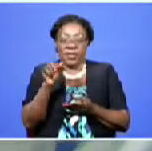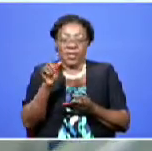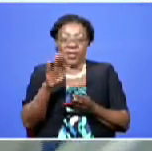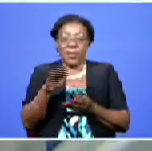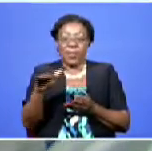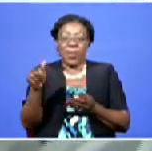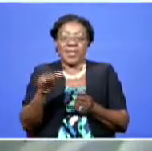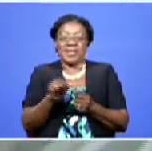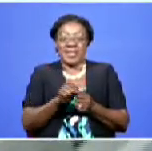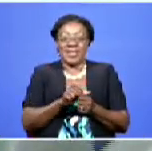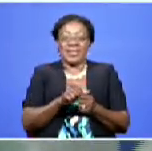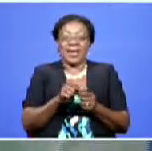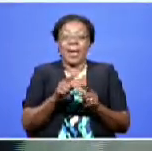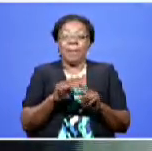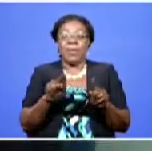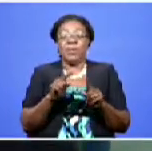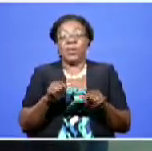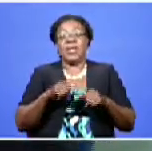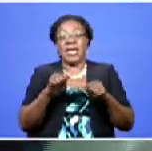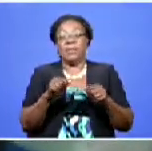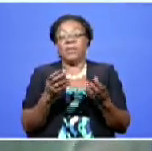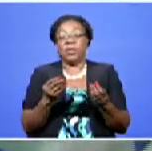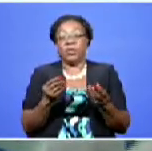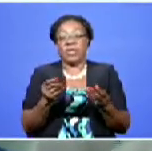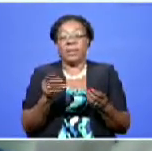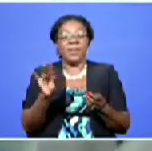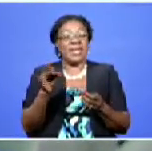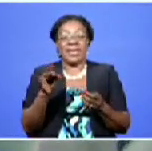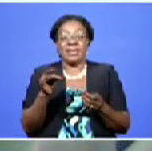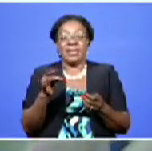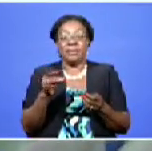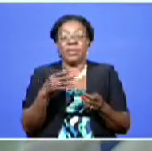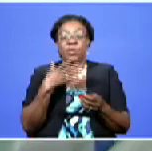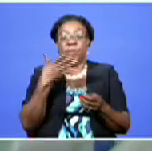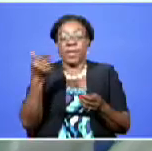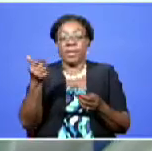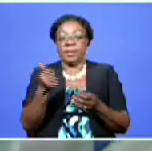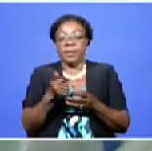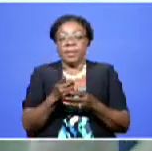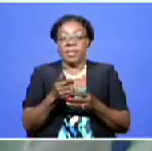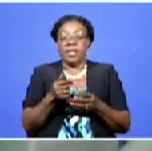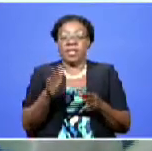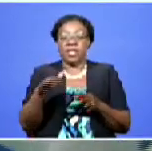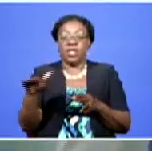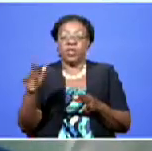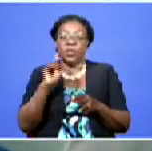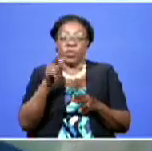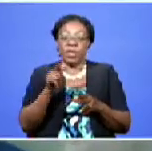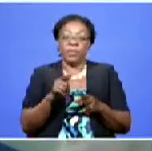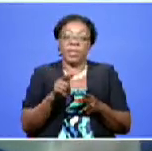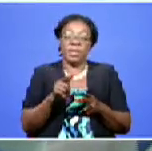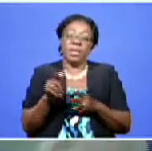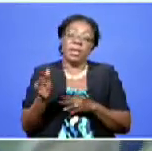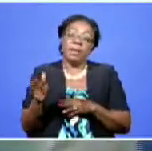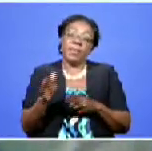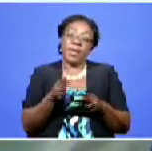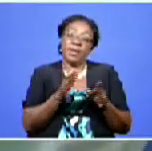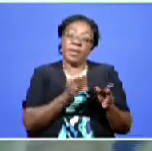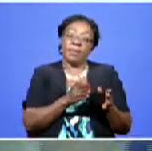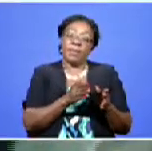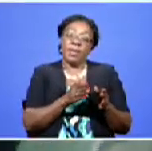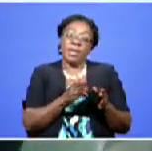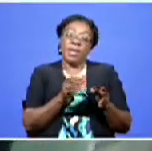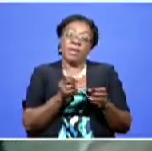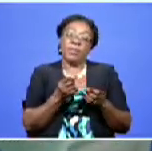each, but you know, we weren't able to do that. So 18 is even better. At least I know that the children will be paired up and there won't be too